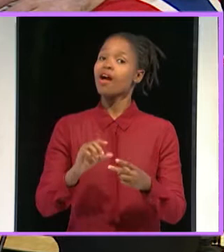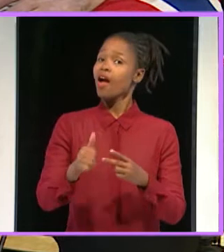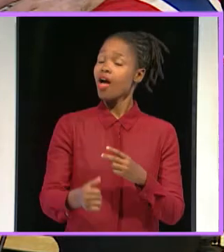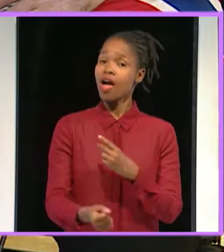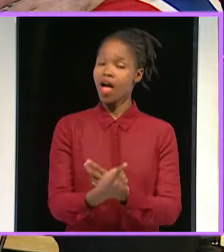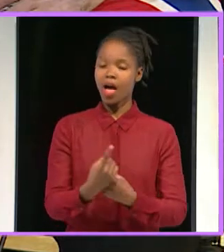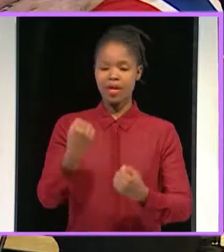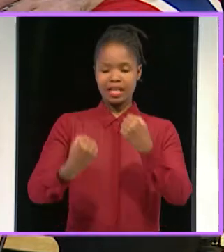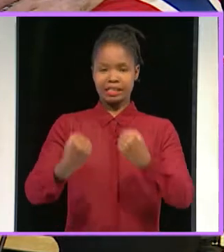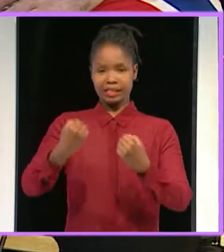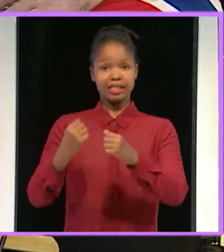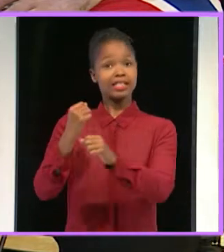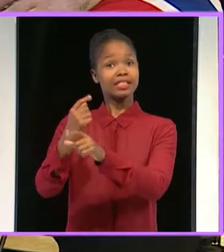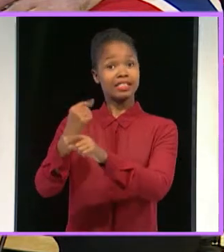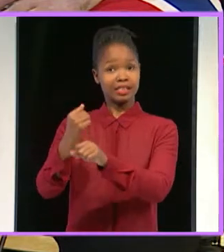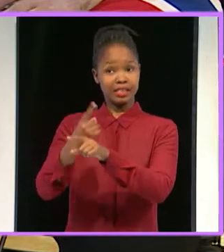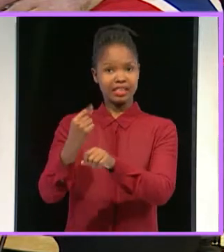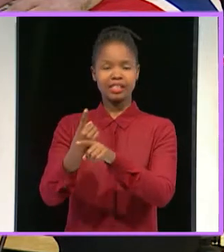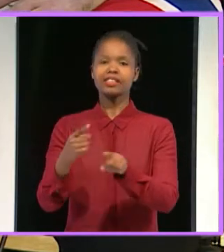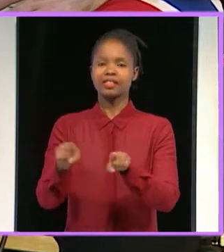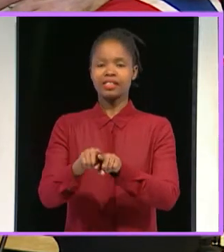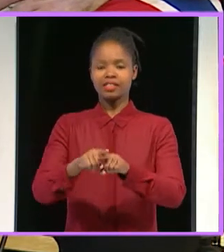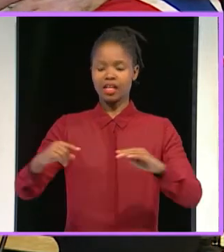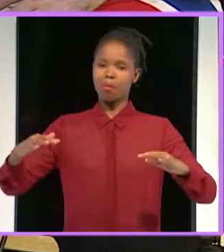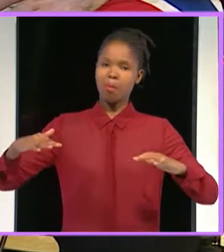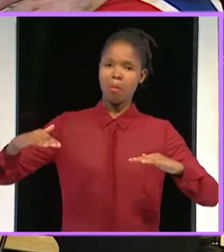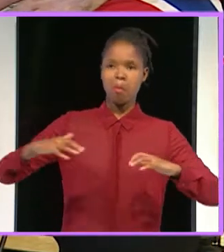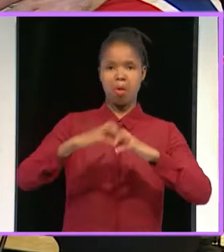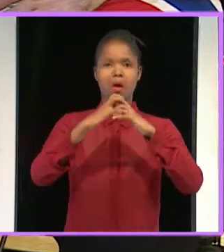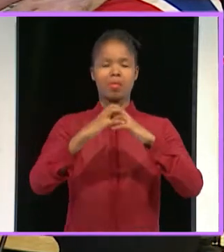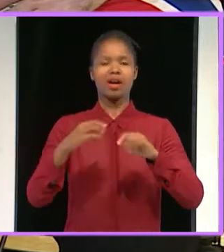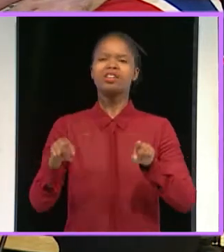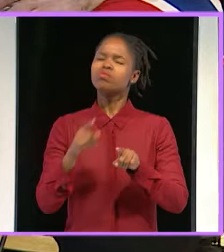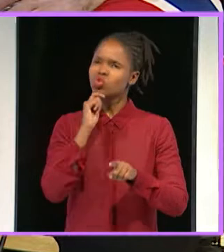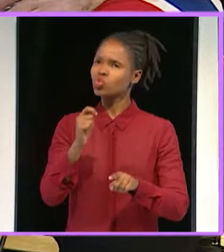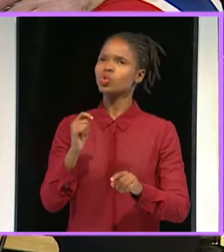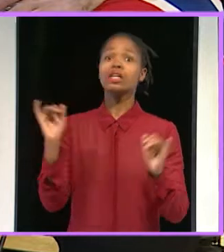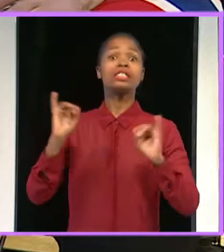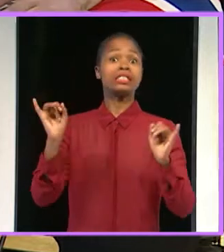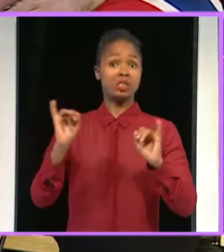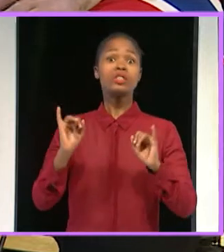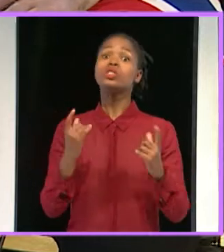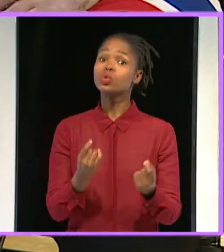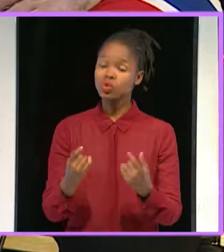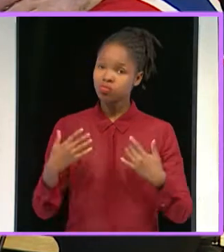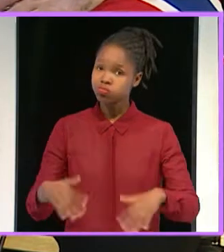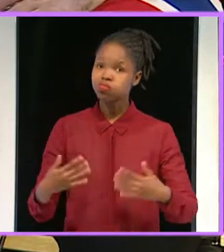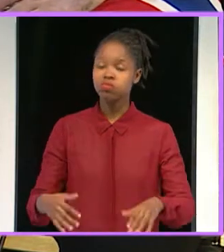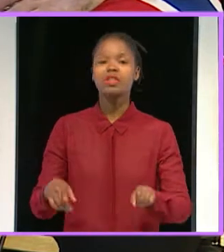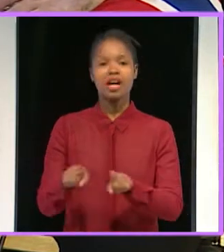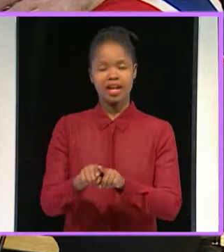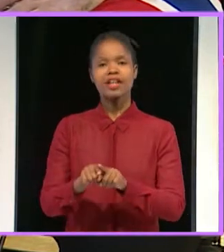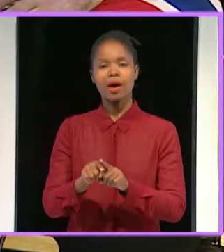a taxi decided one of these VW Crafter. I don't do things small way. I go big or go home. Yeah. So yeah, it was a